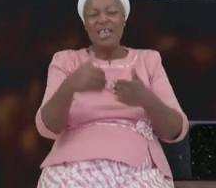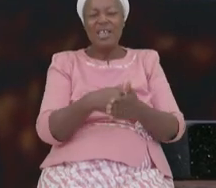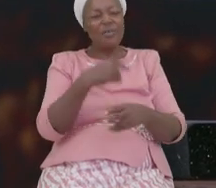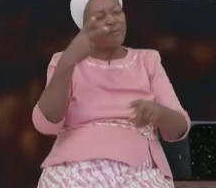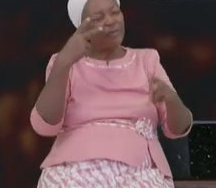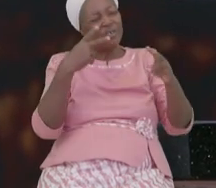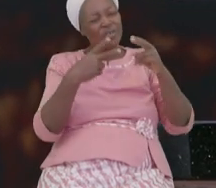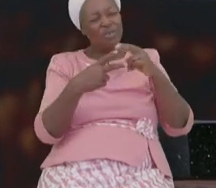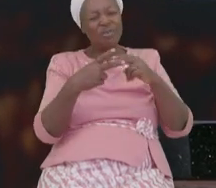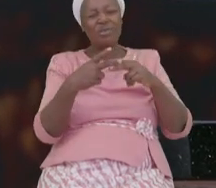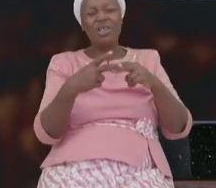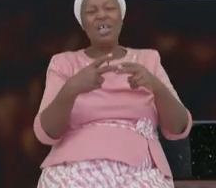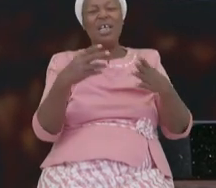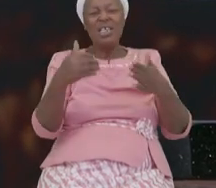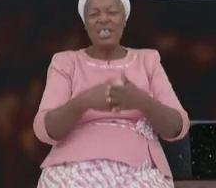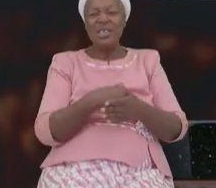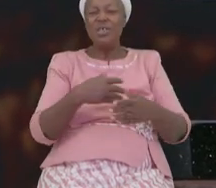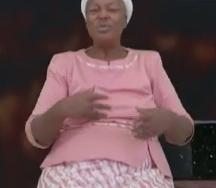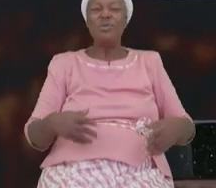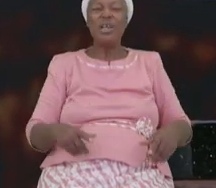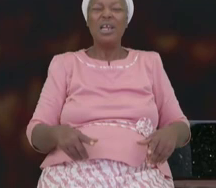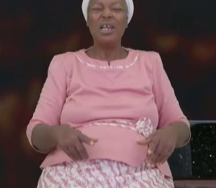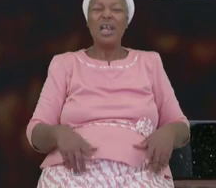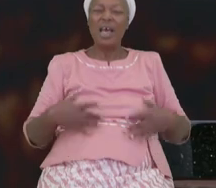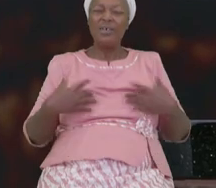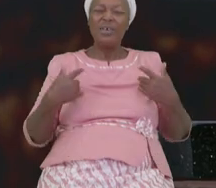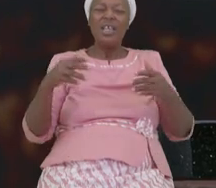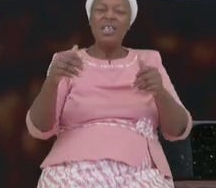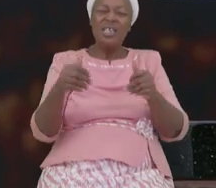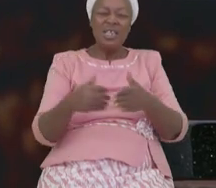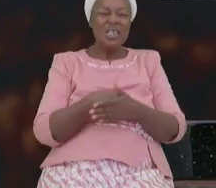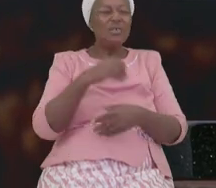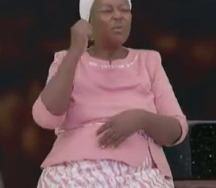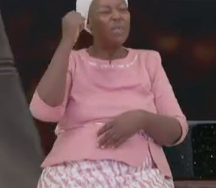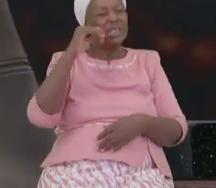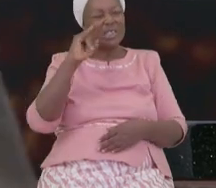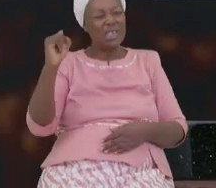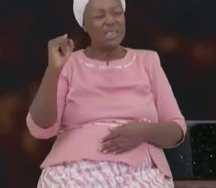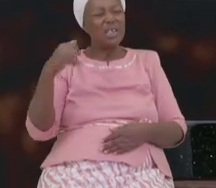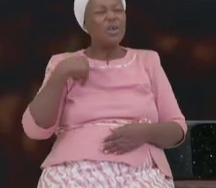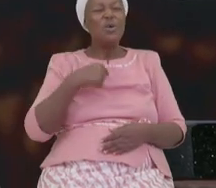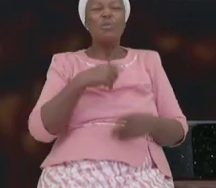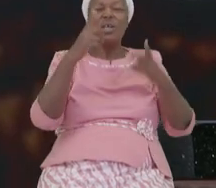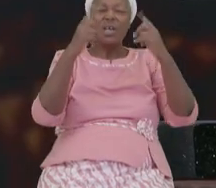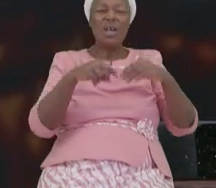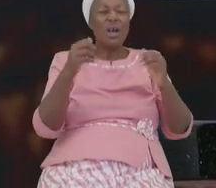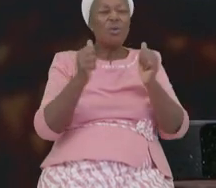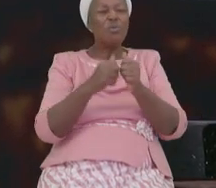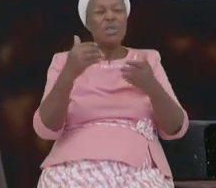vision, new light, new understanding. We come with